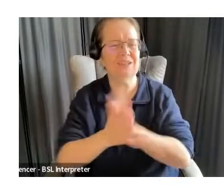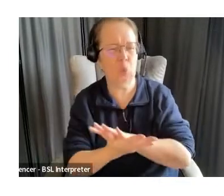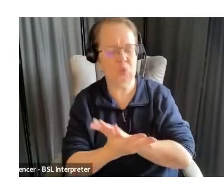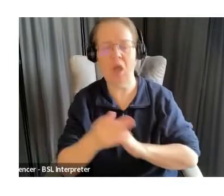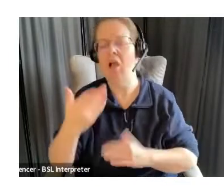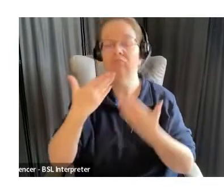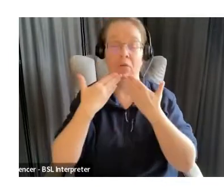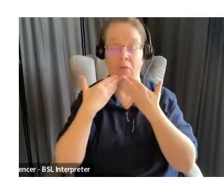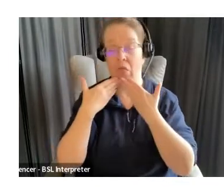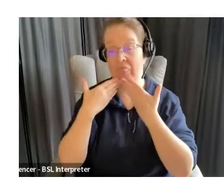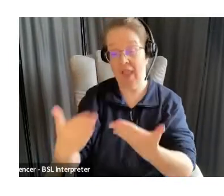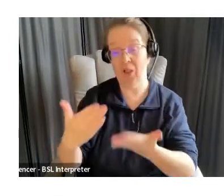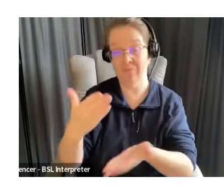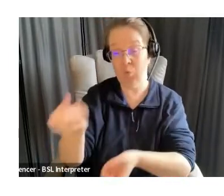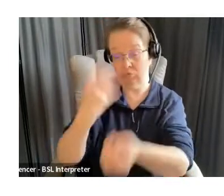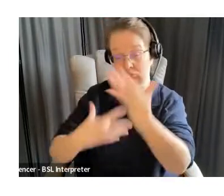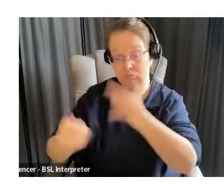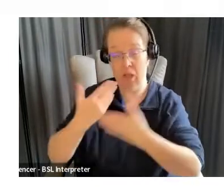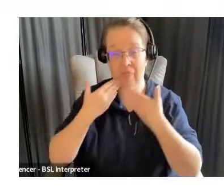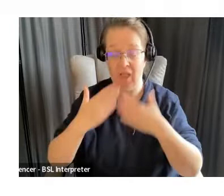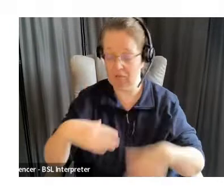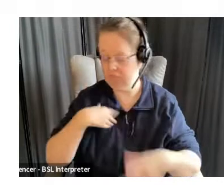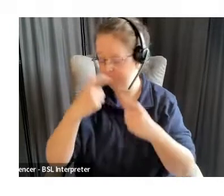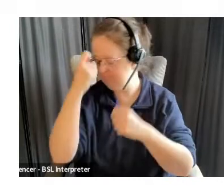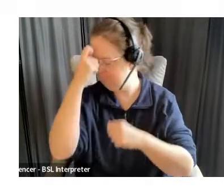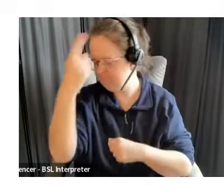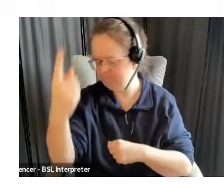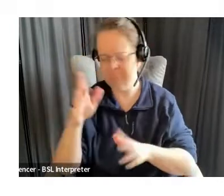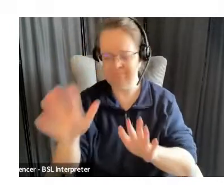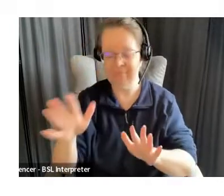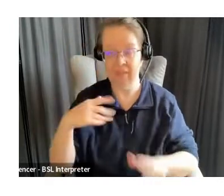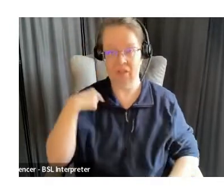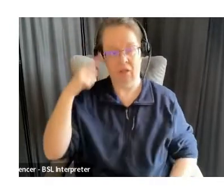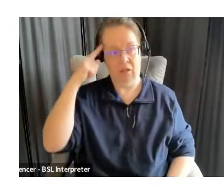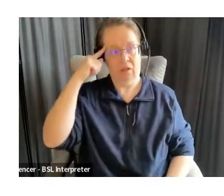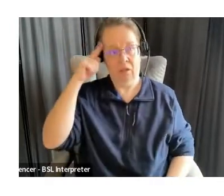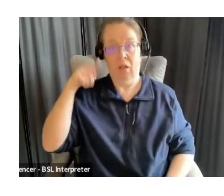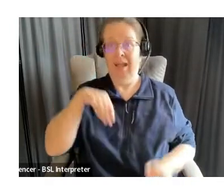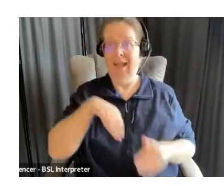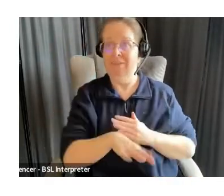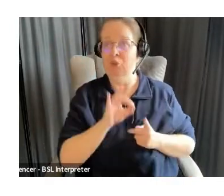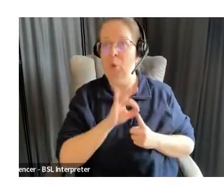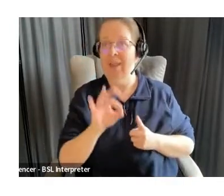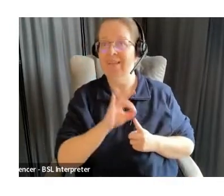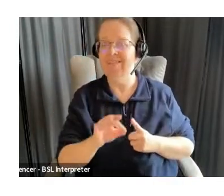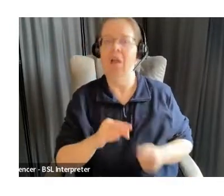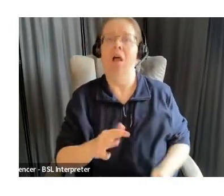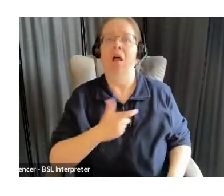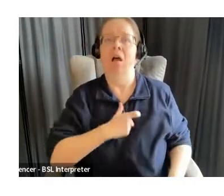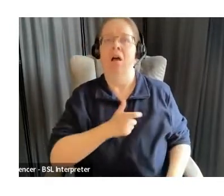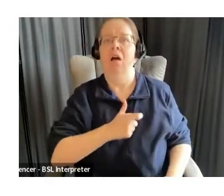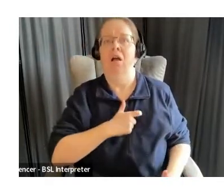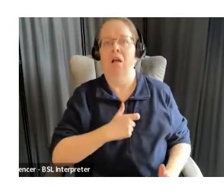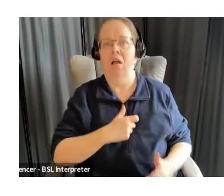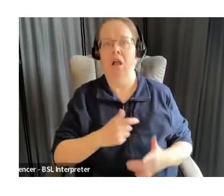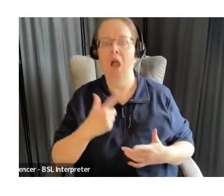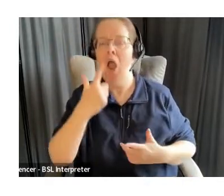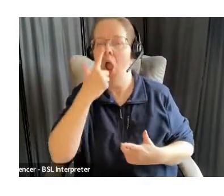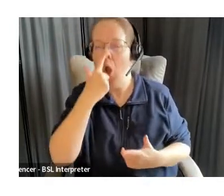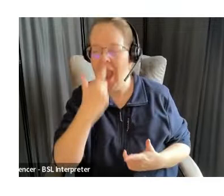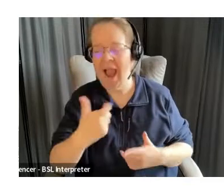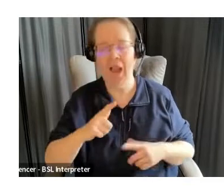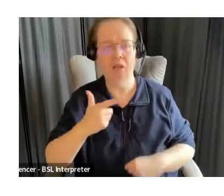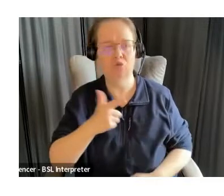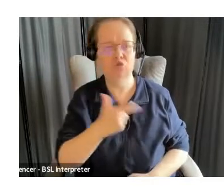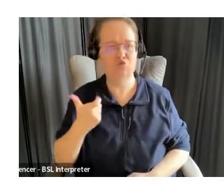this with us. I totally get this. Even just the thought of going into an interview can in of itself be